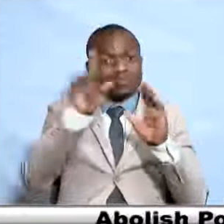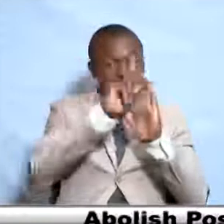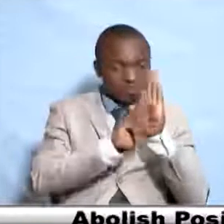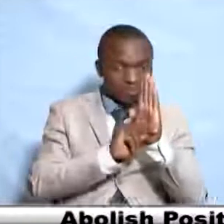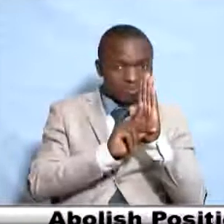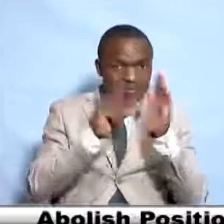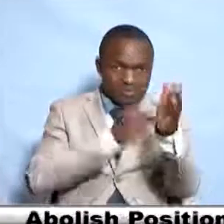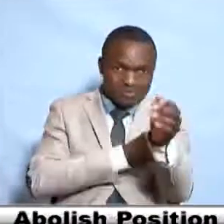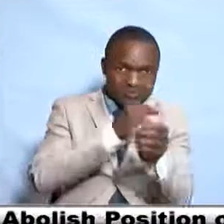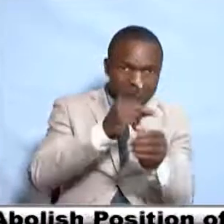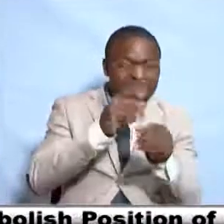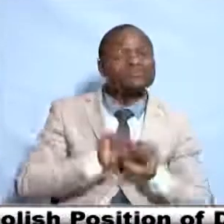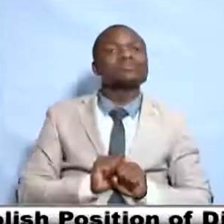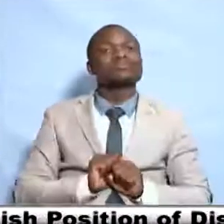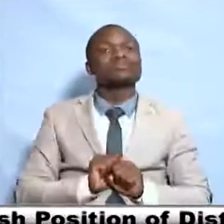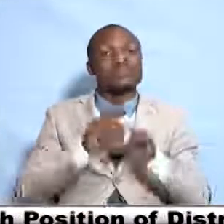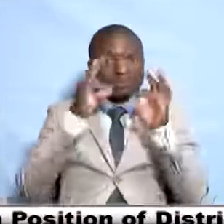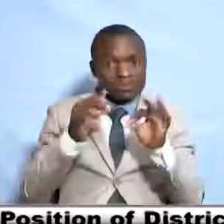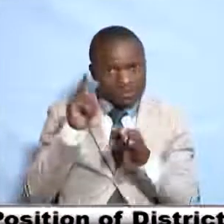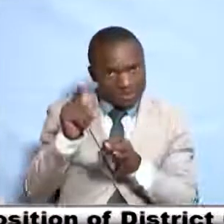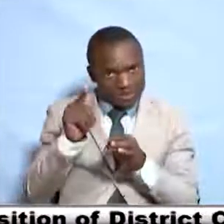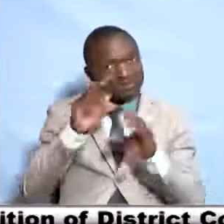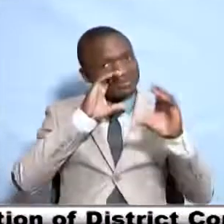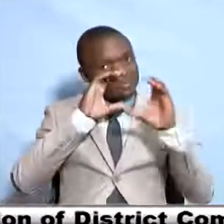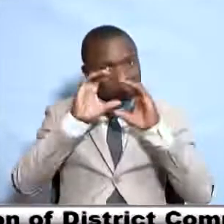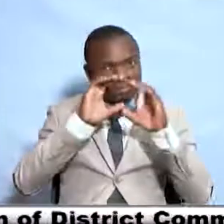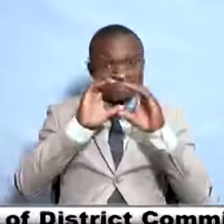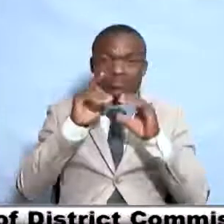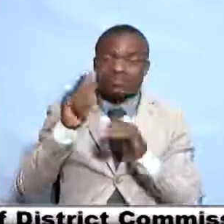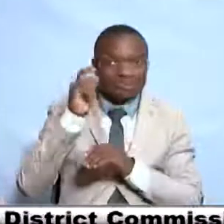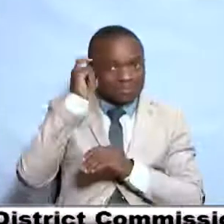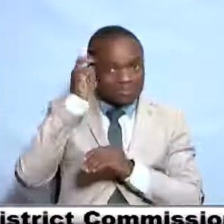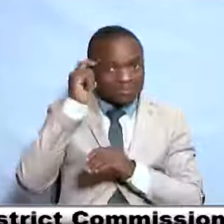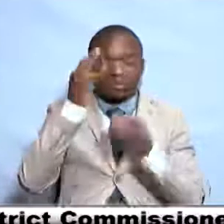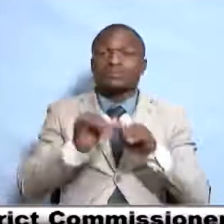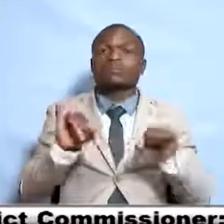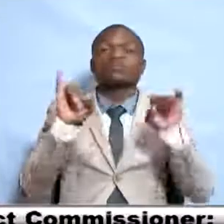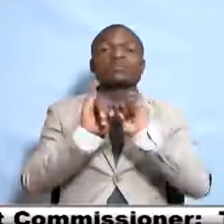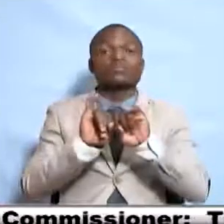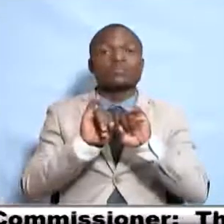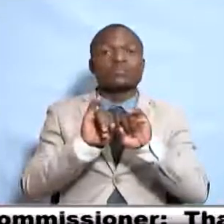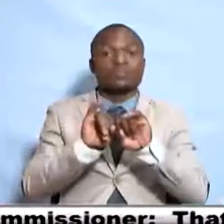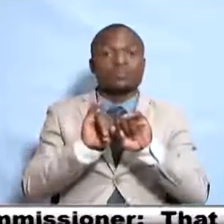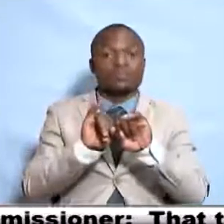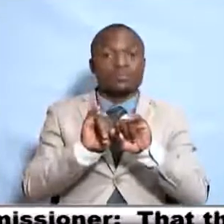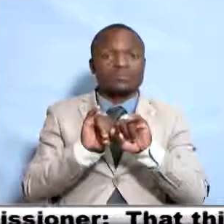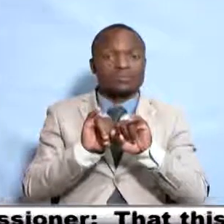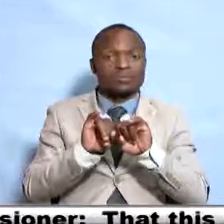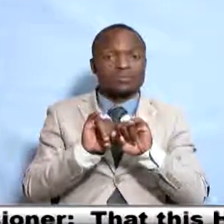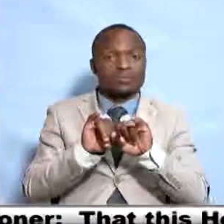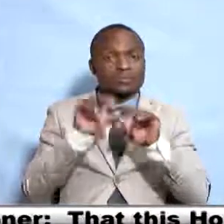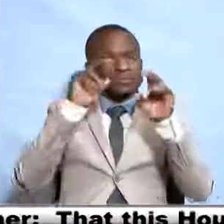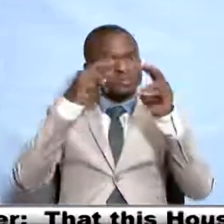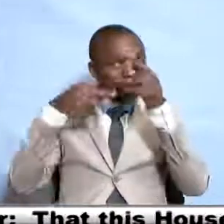of decentralization? If that is the conversation, I think that it will be important that we are all magnanimous and reflect